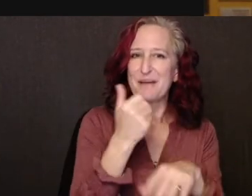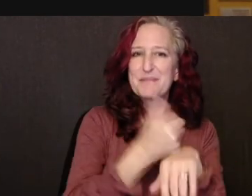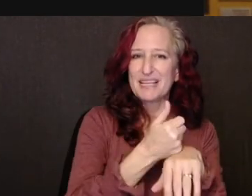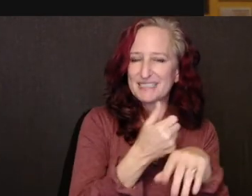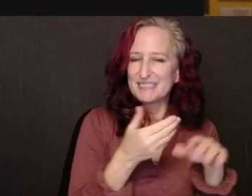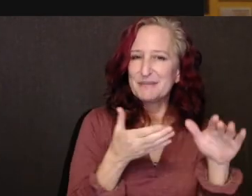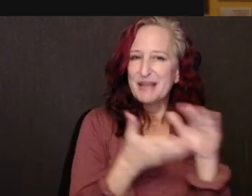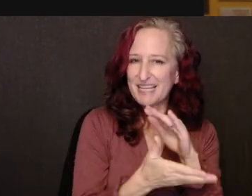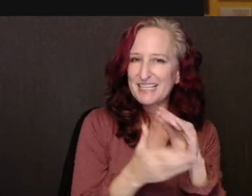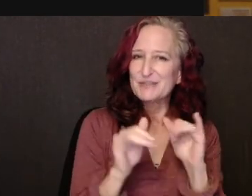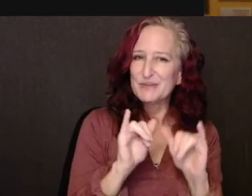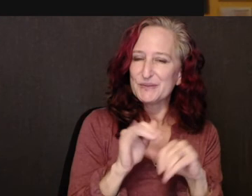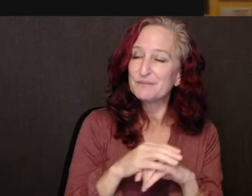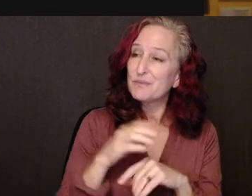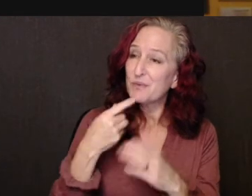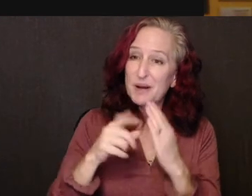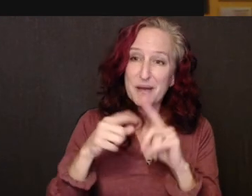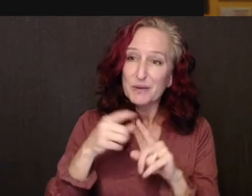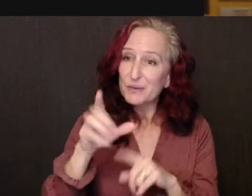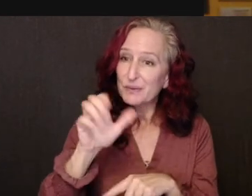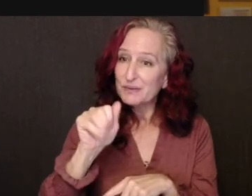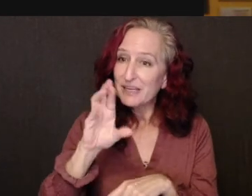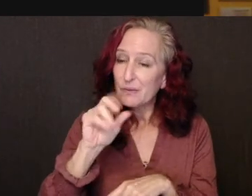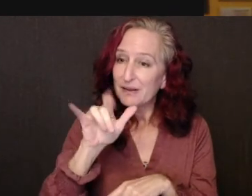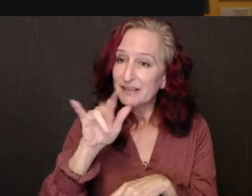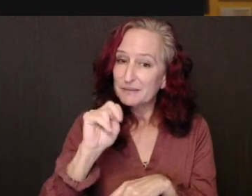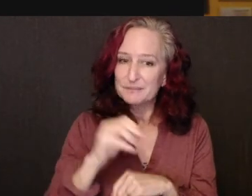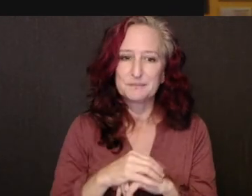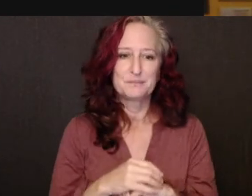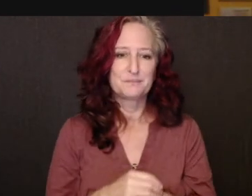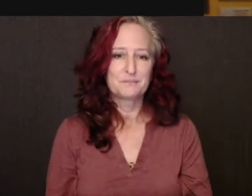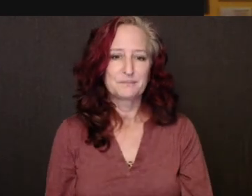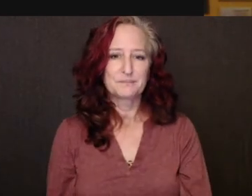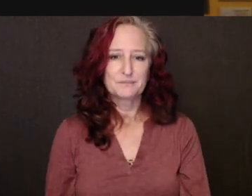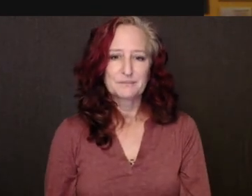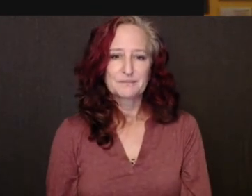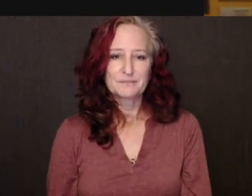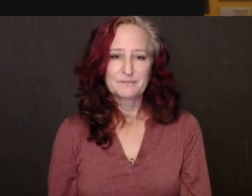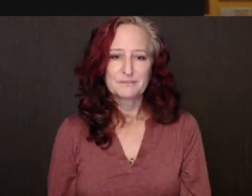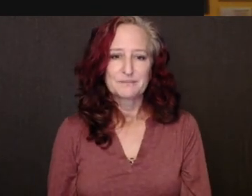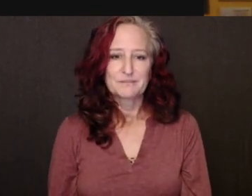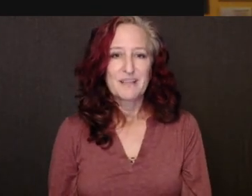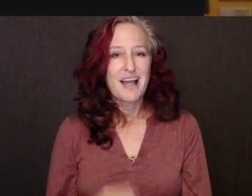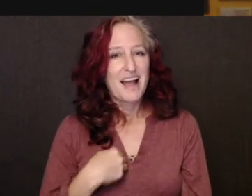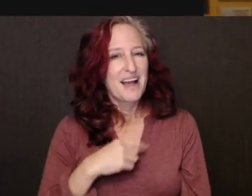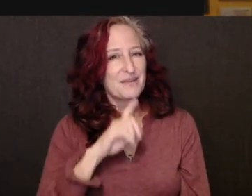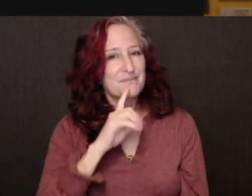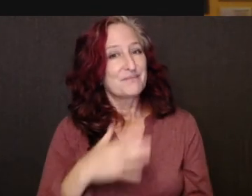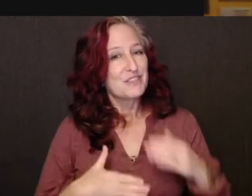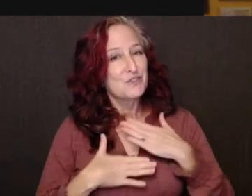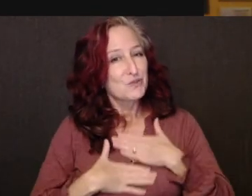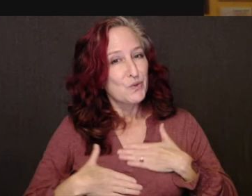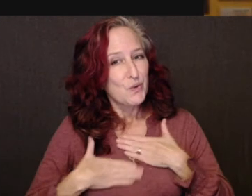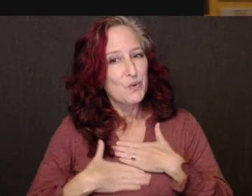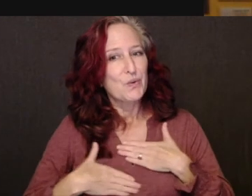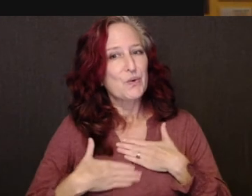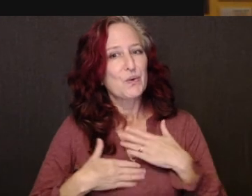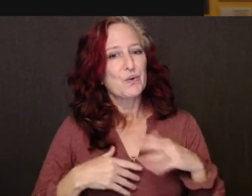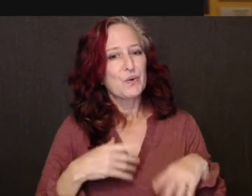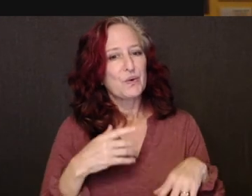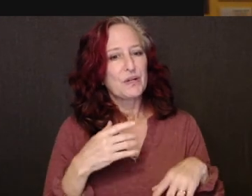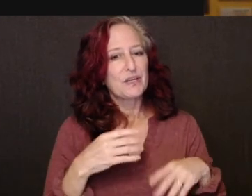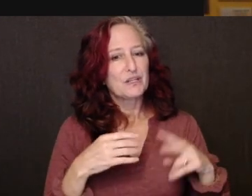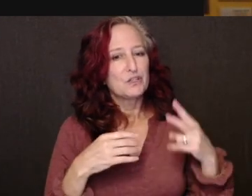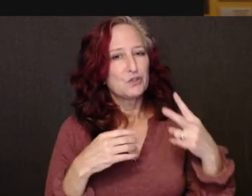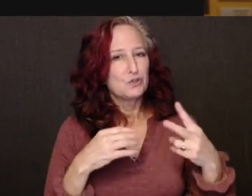Absolutely. That emulsifying technique, I'm going to have to try that out myself because I struggle when it comes to plant-based baking. It's just a whole other world.